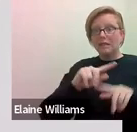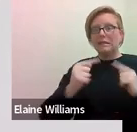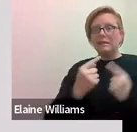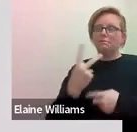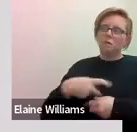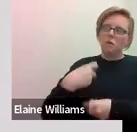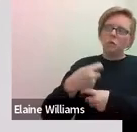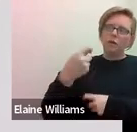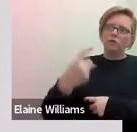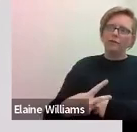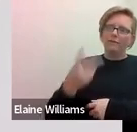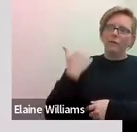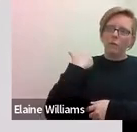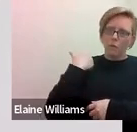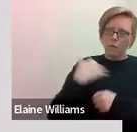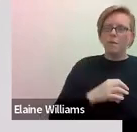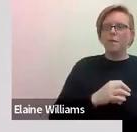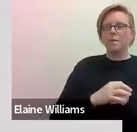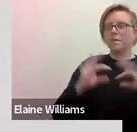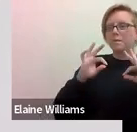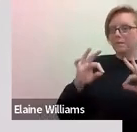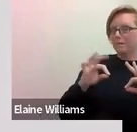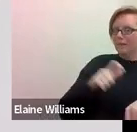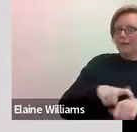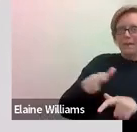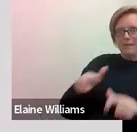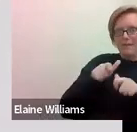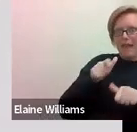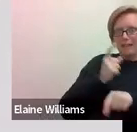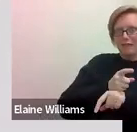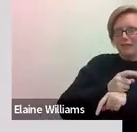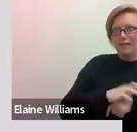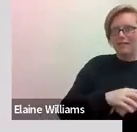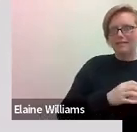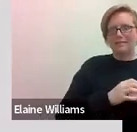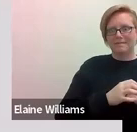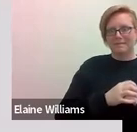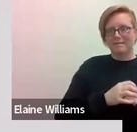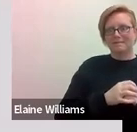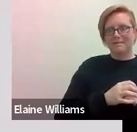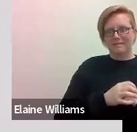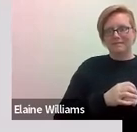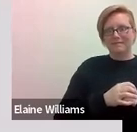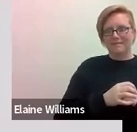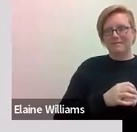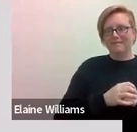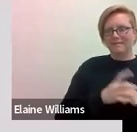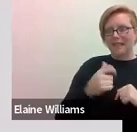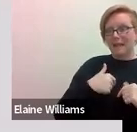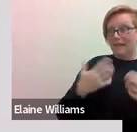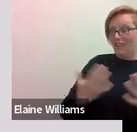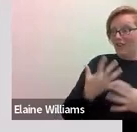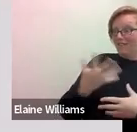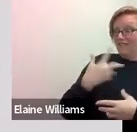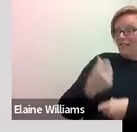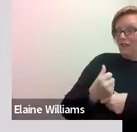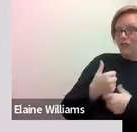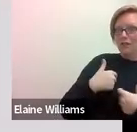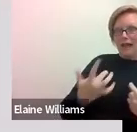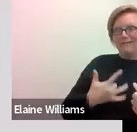now. Time flies. I know, I still Ashley. feel new. Well, I've been here 5 years and I still feel